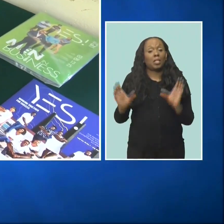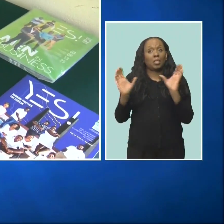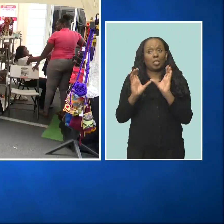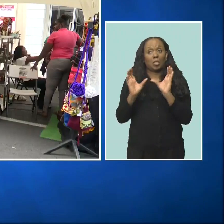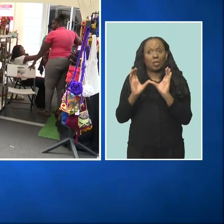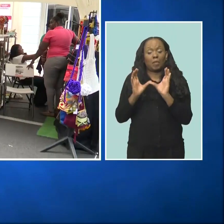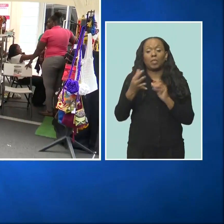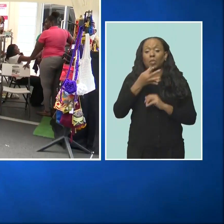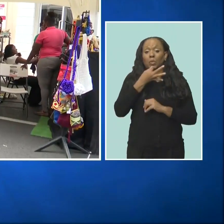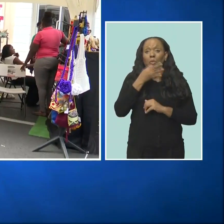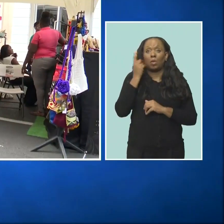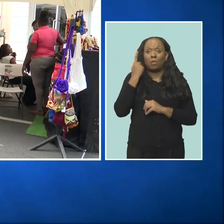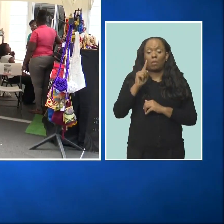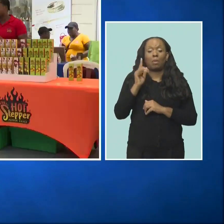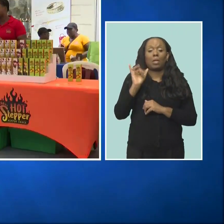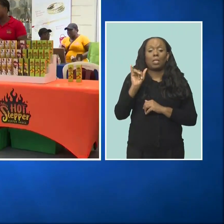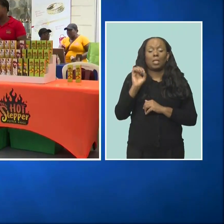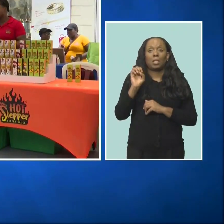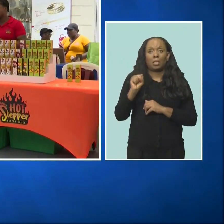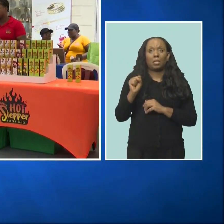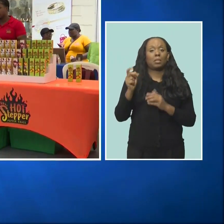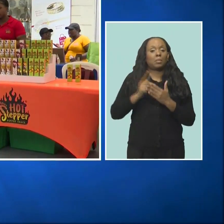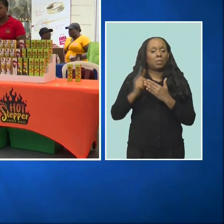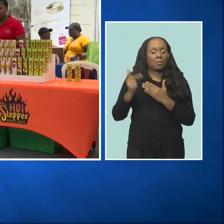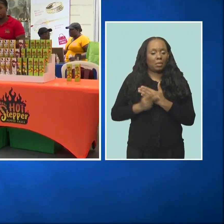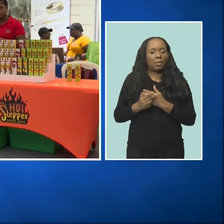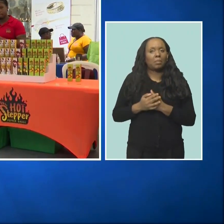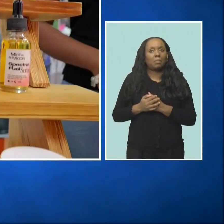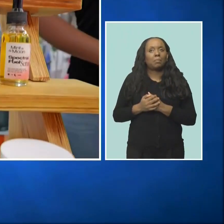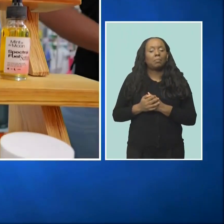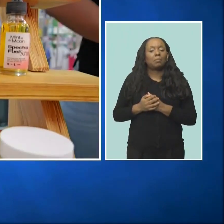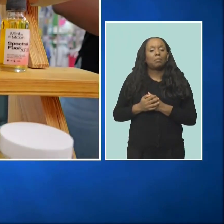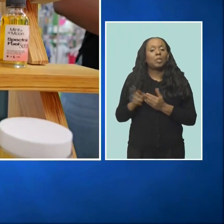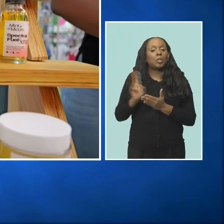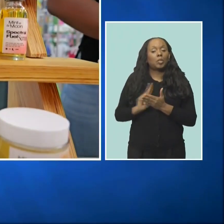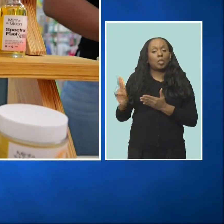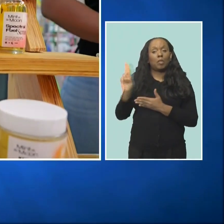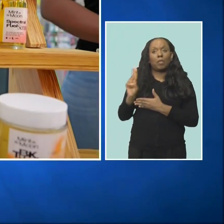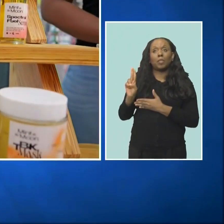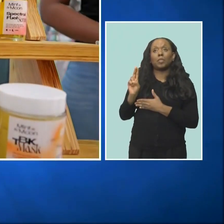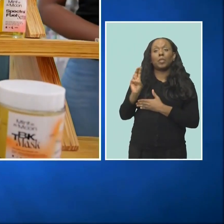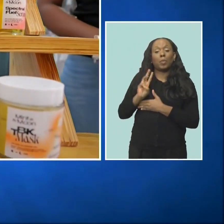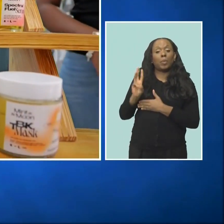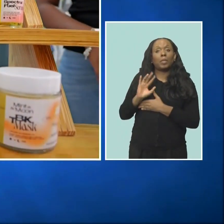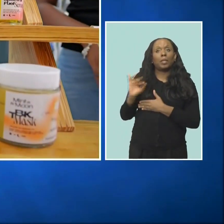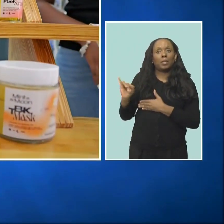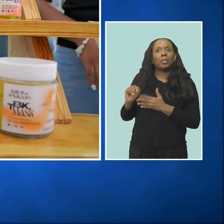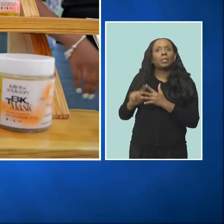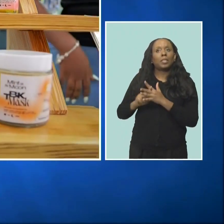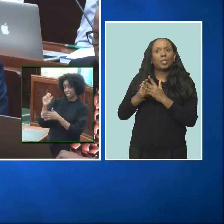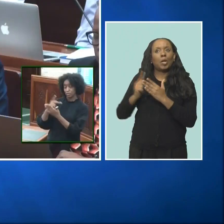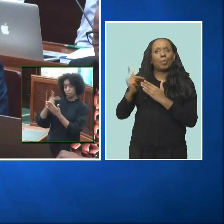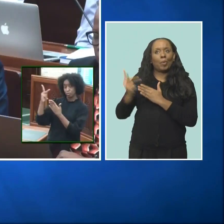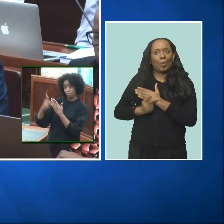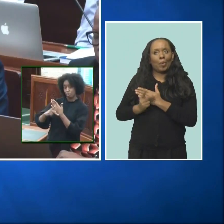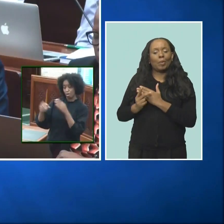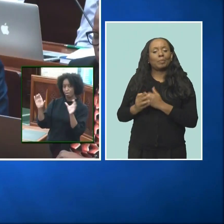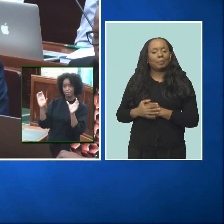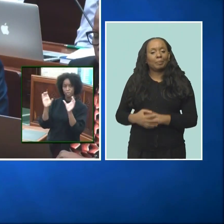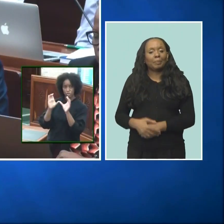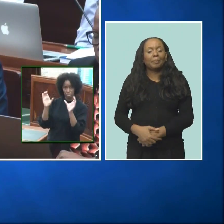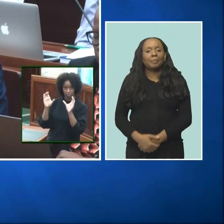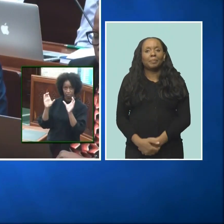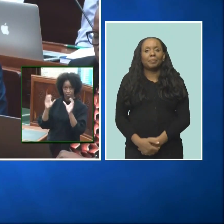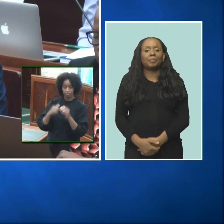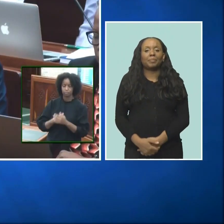program, and work has started with the University of the West Indies to bring the initiative to fruition. I believe that after the intensity